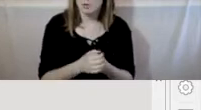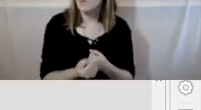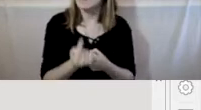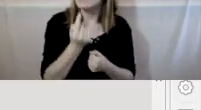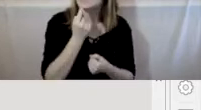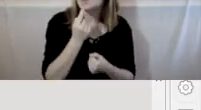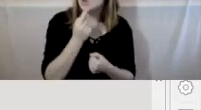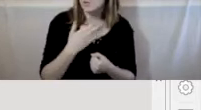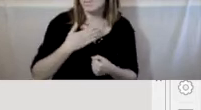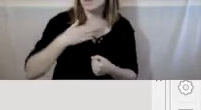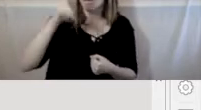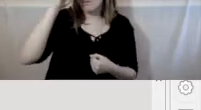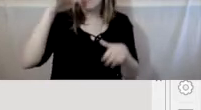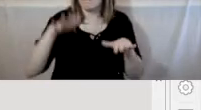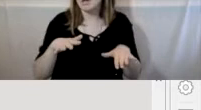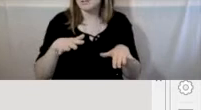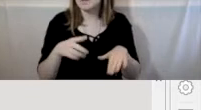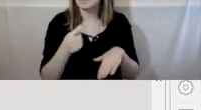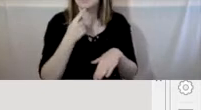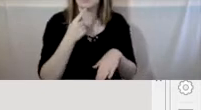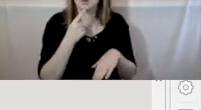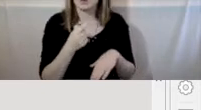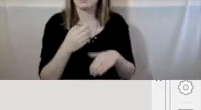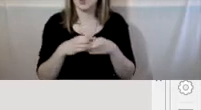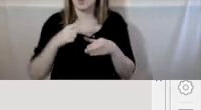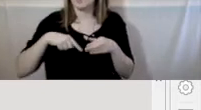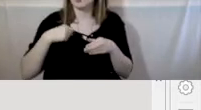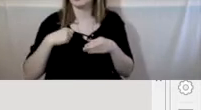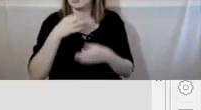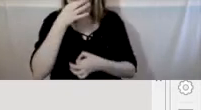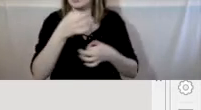in our country, as was said in my group,